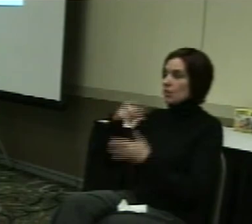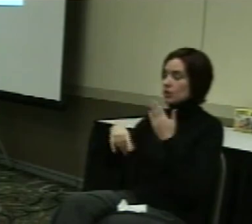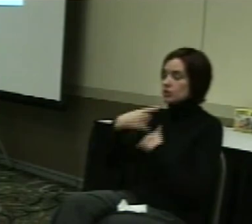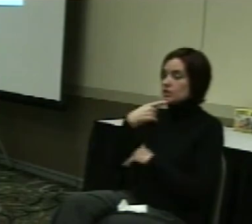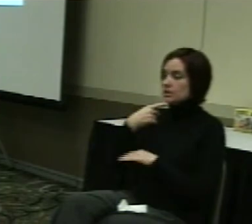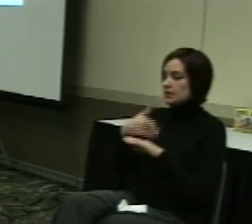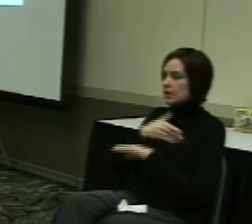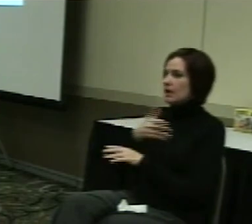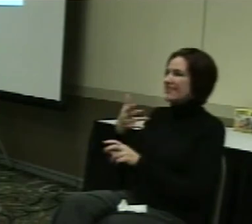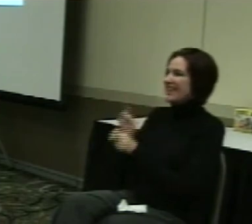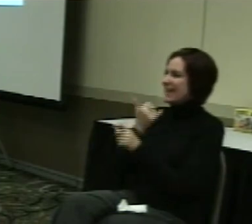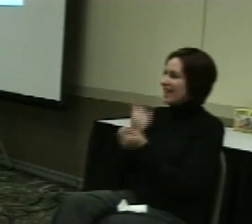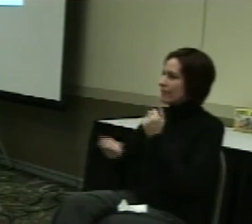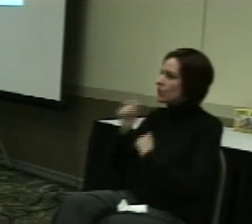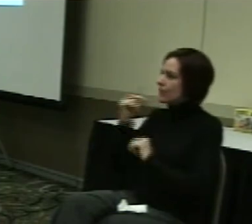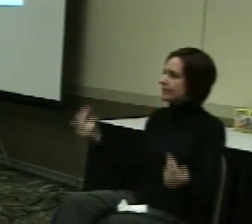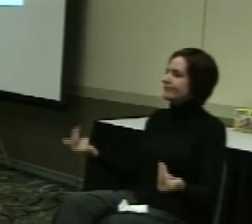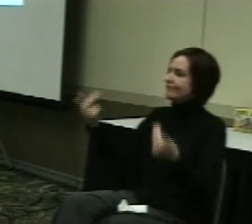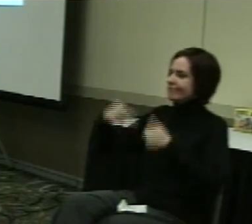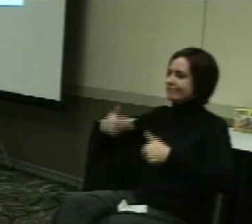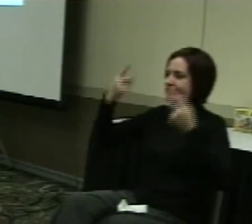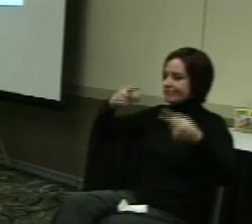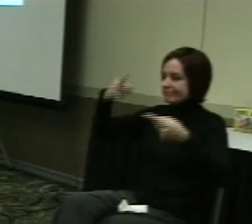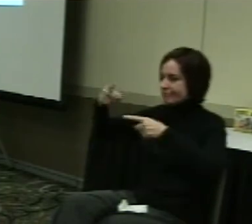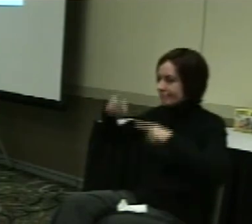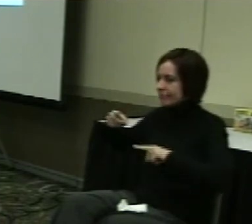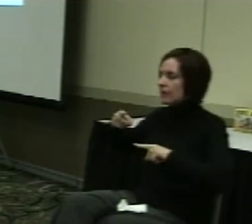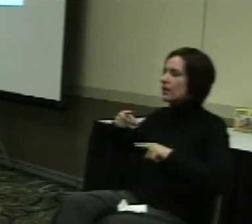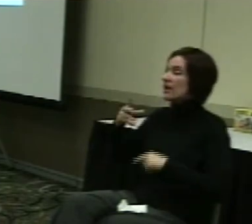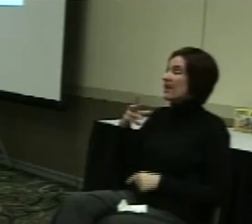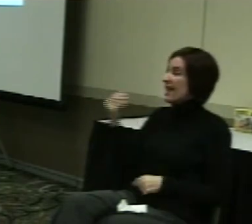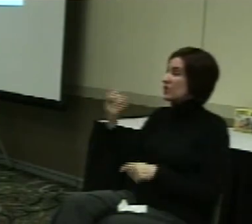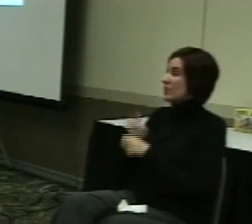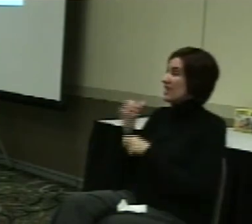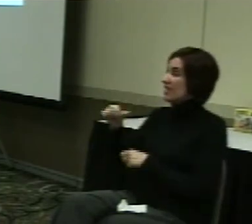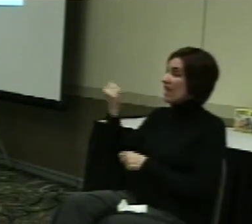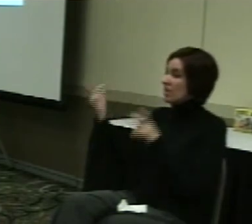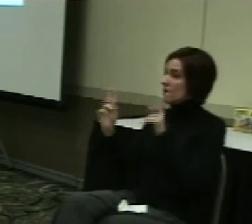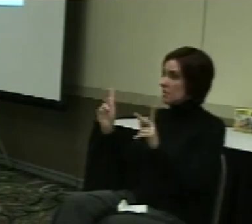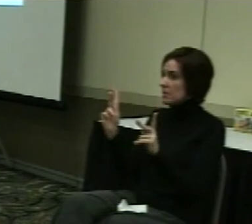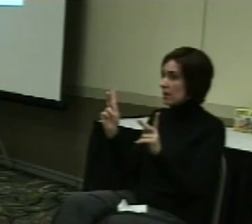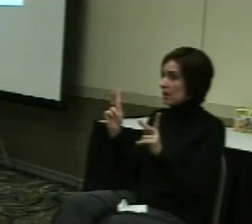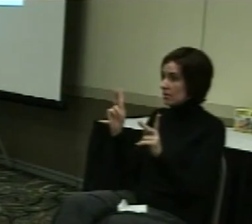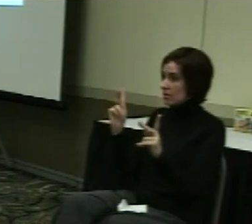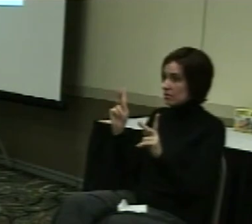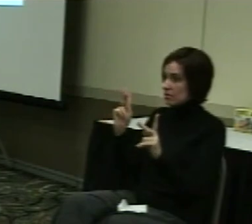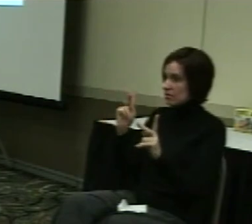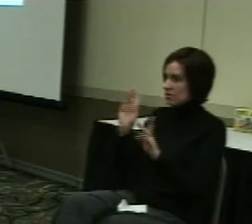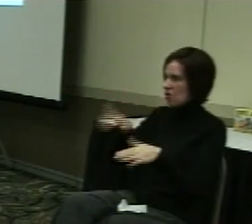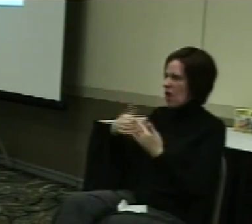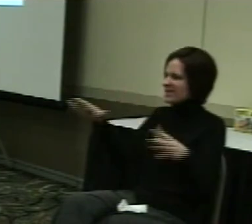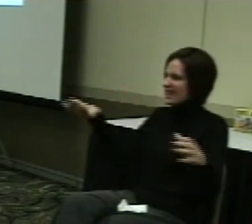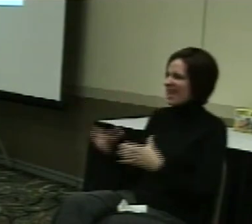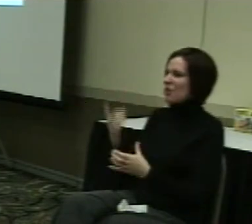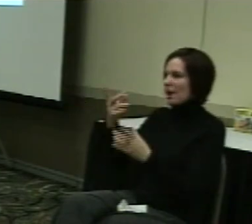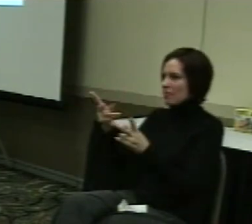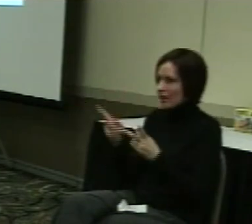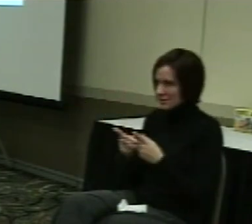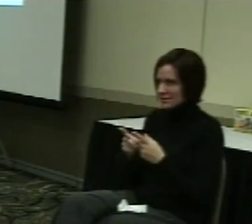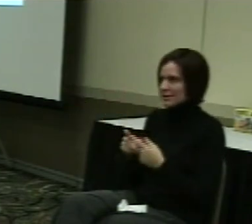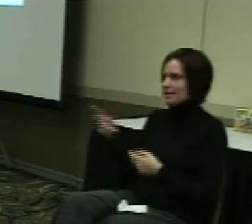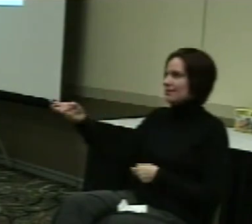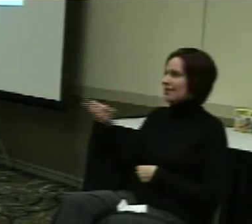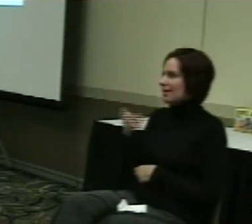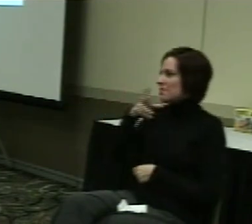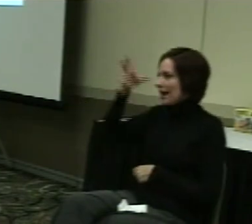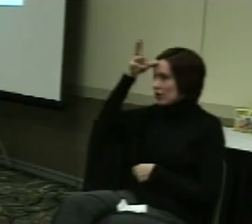getting everybody on board and to do, and to get even the other people all together in one place, like parents, and